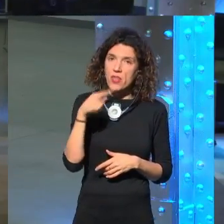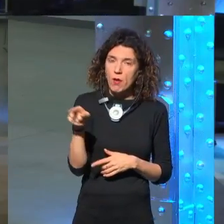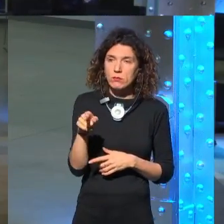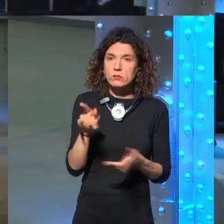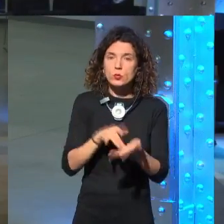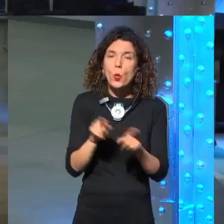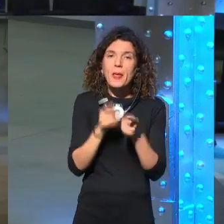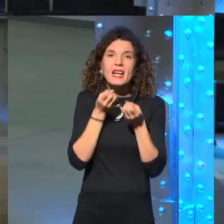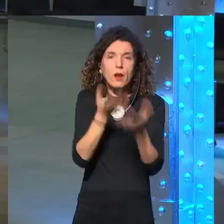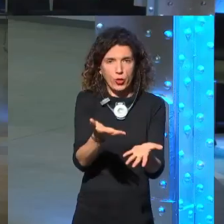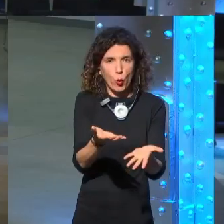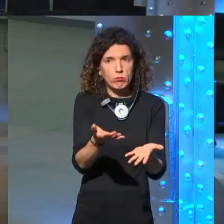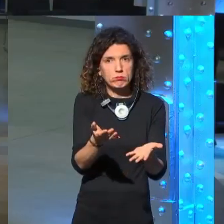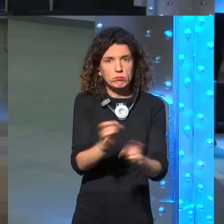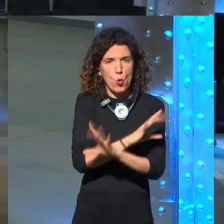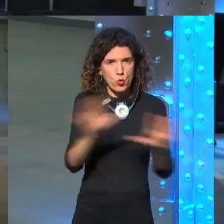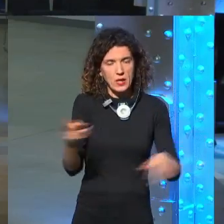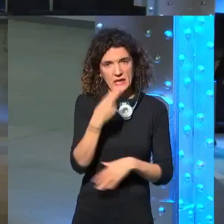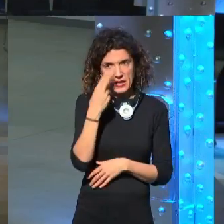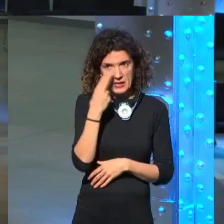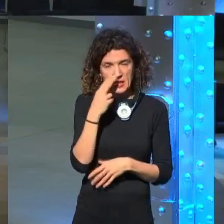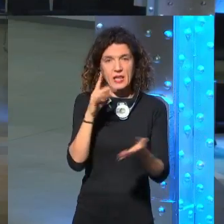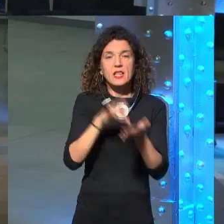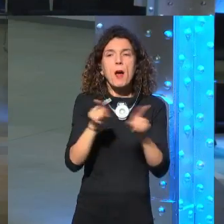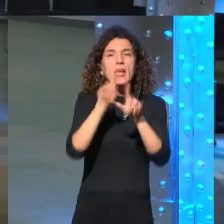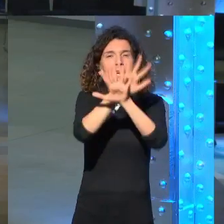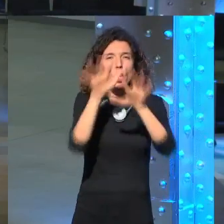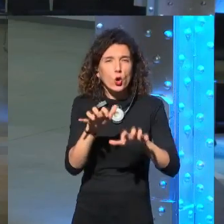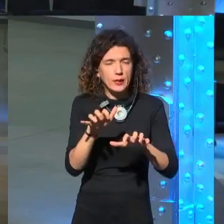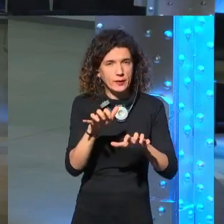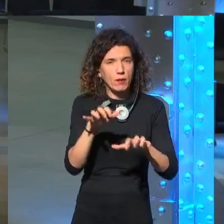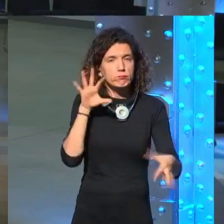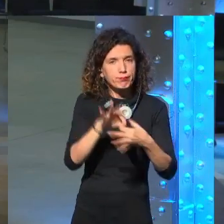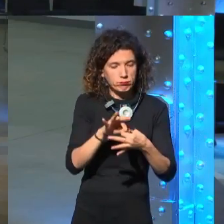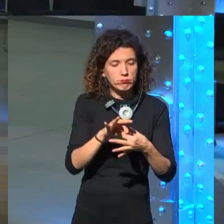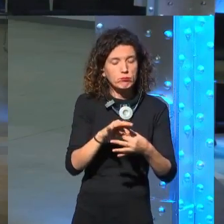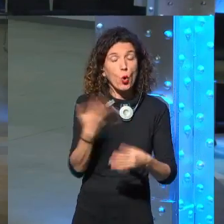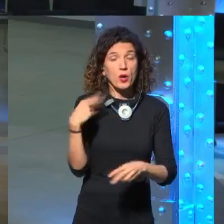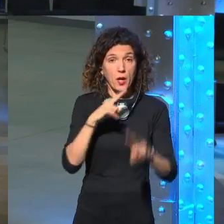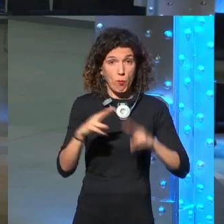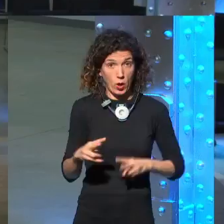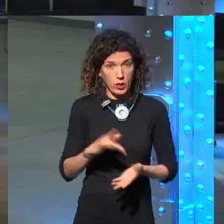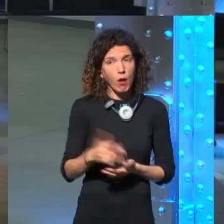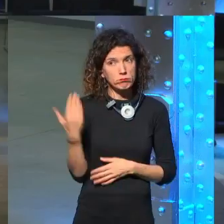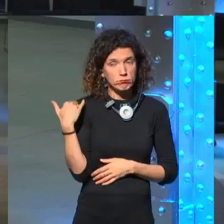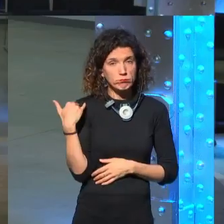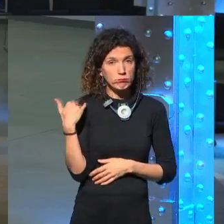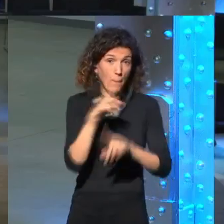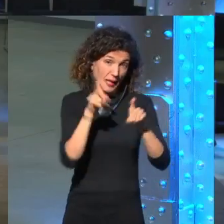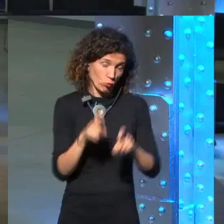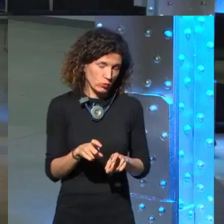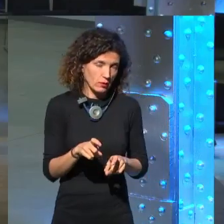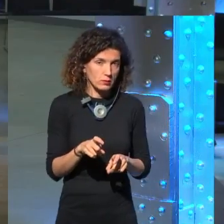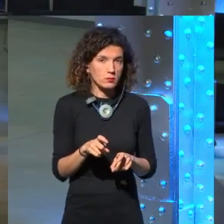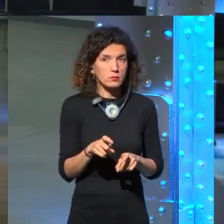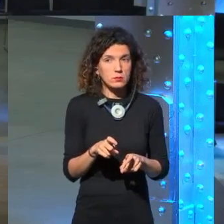statement about unknowns. This was a response to questions about weapons of mass